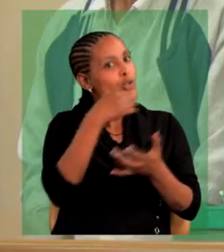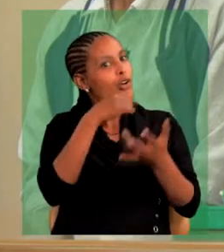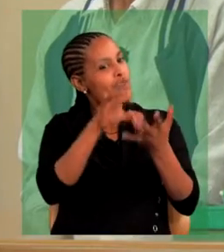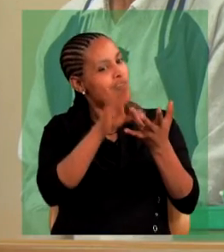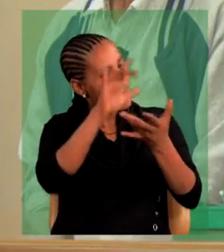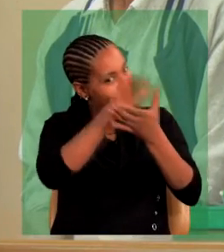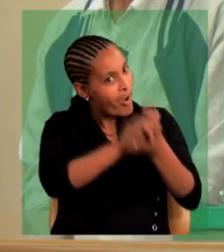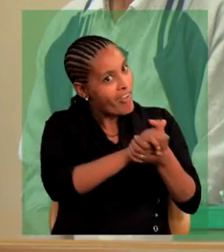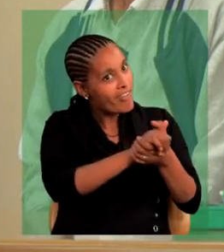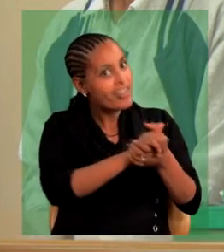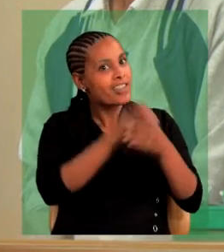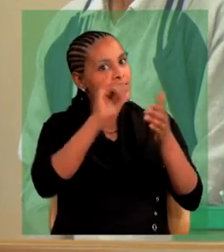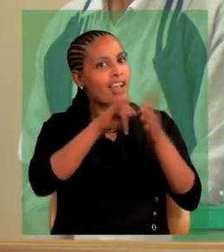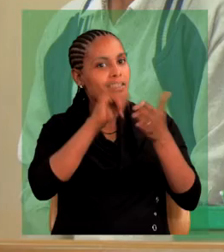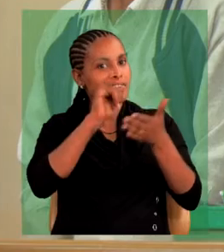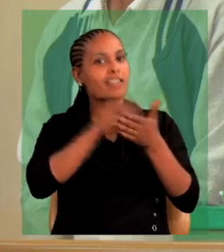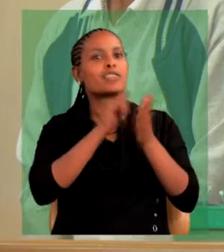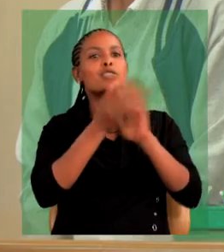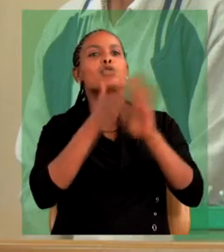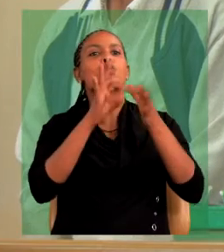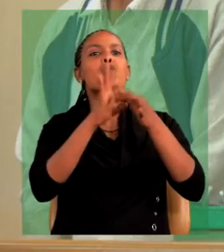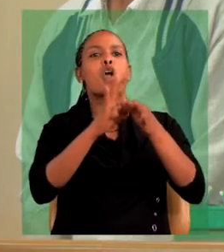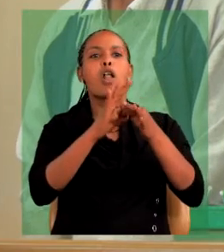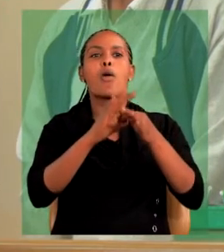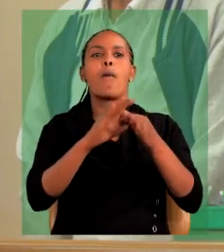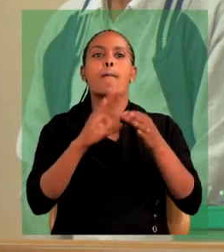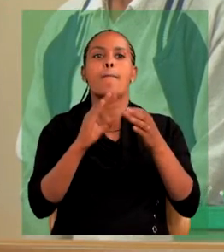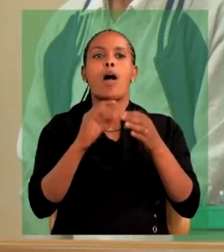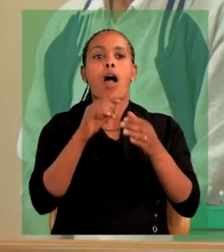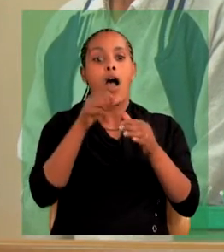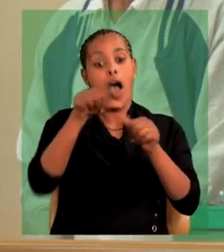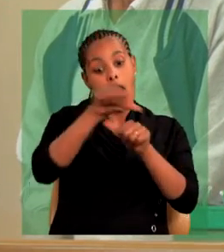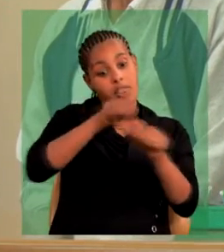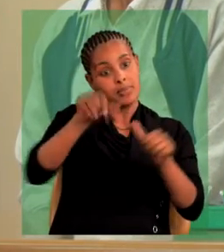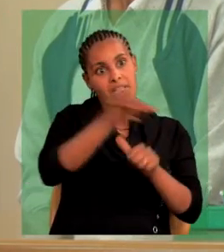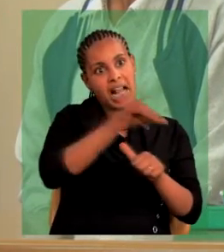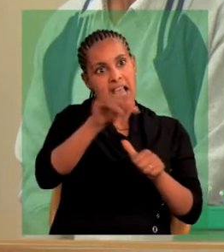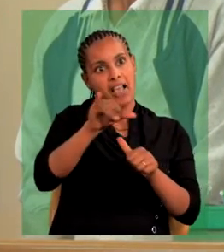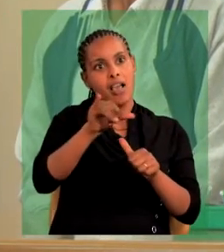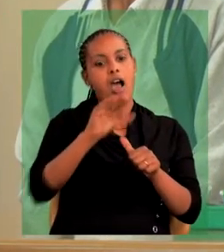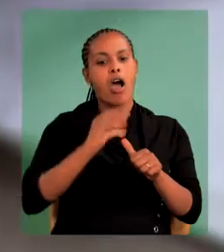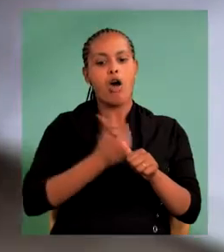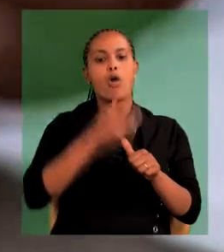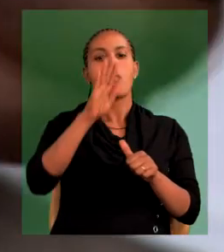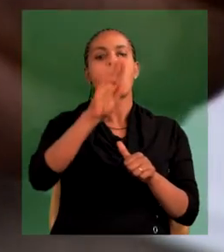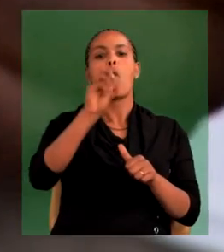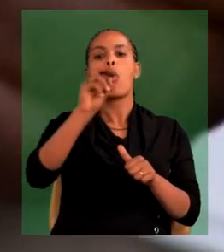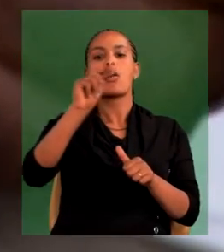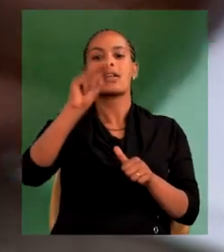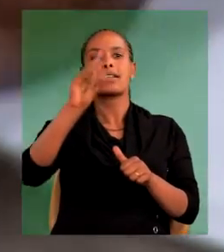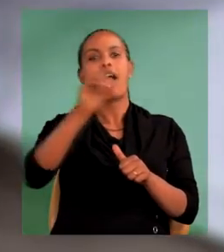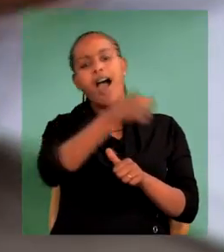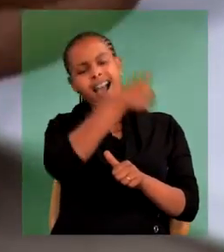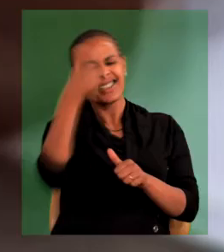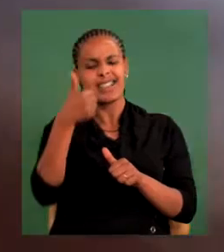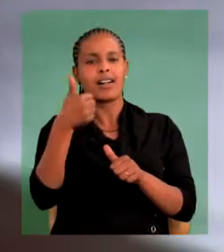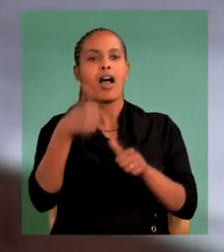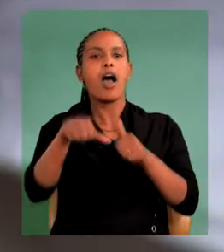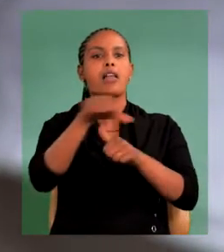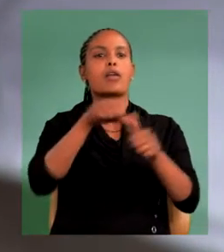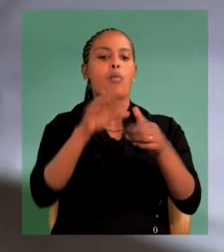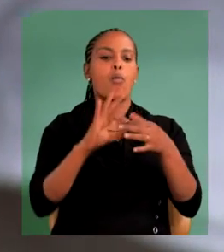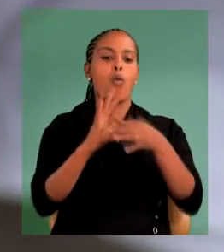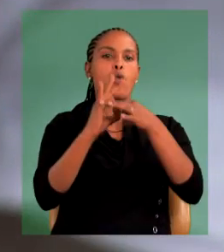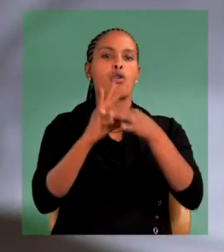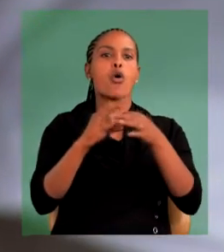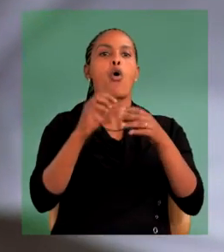wife. That's a social marriage. Atoms, likewise, are bonded to other atoms. And the bondages